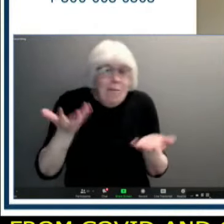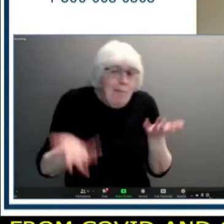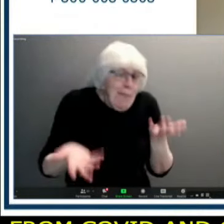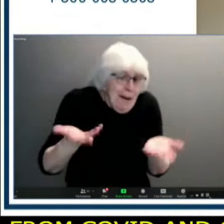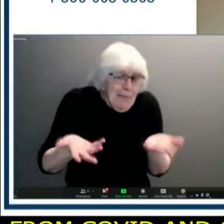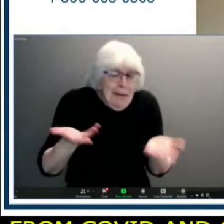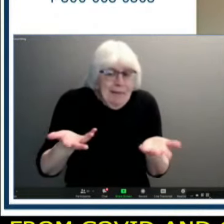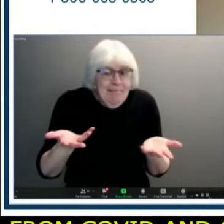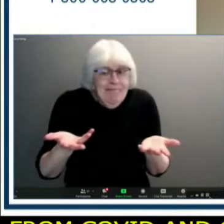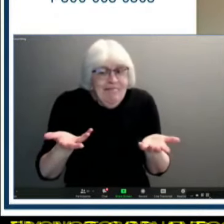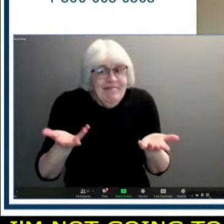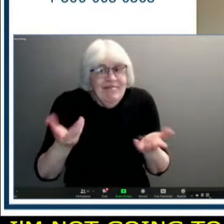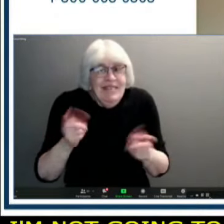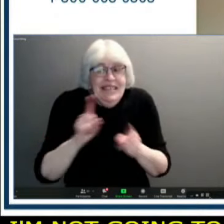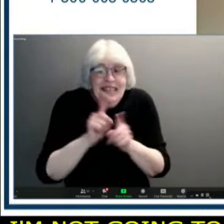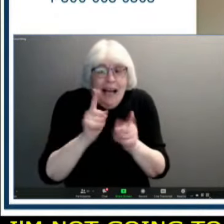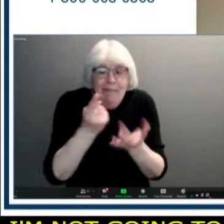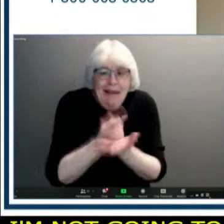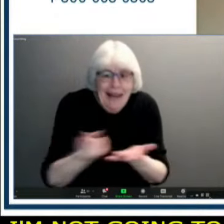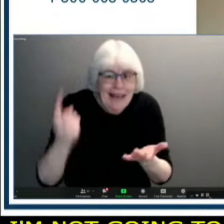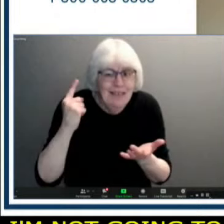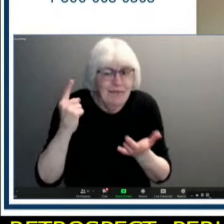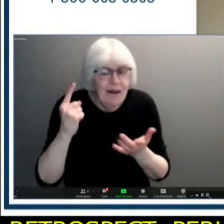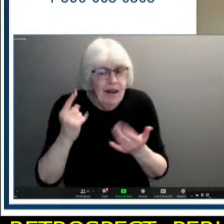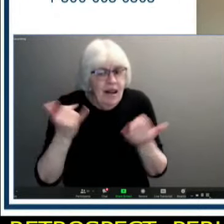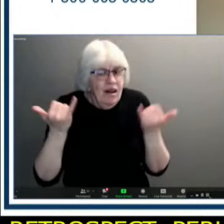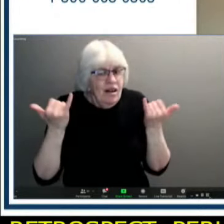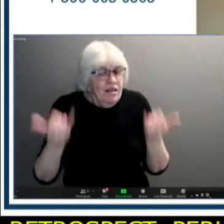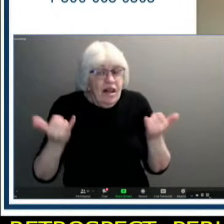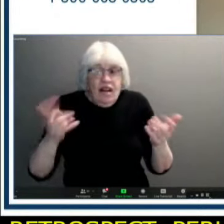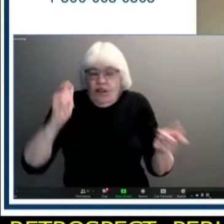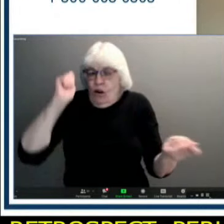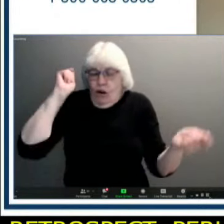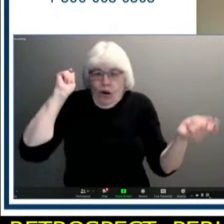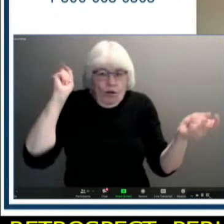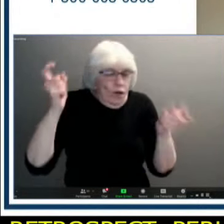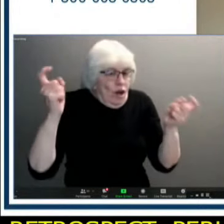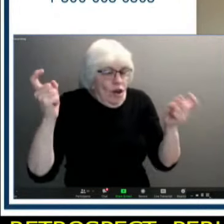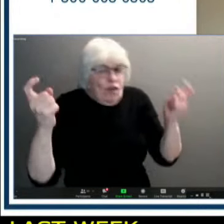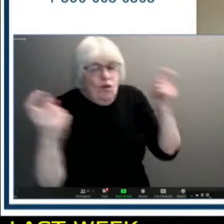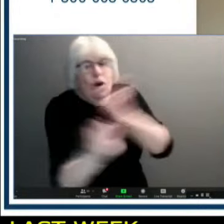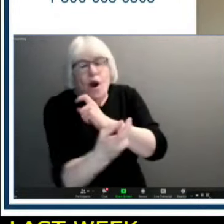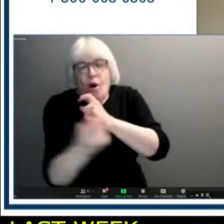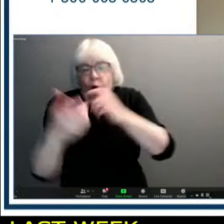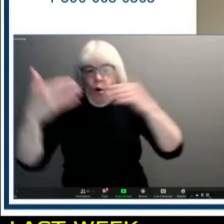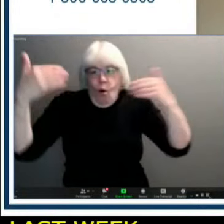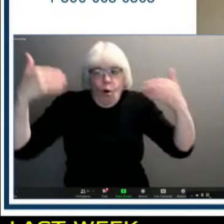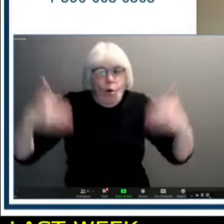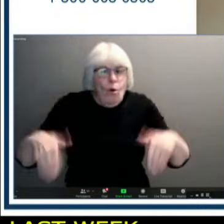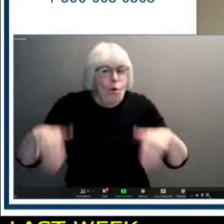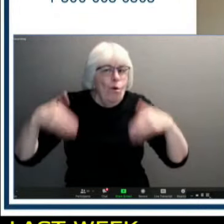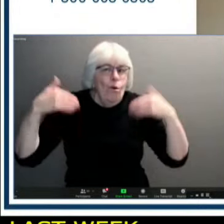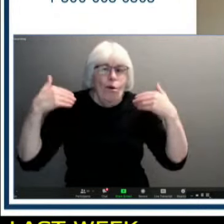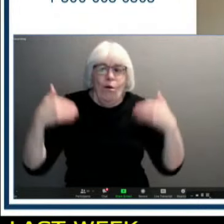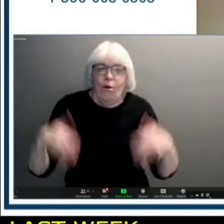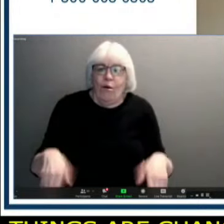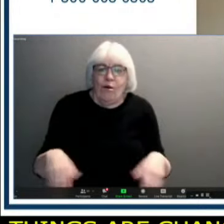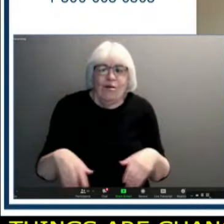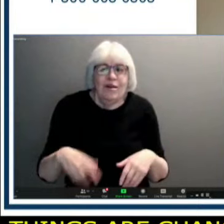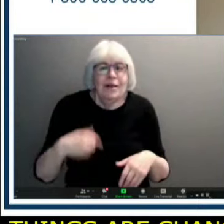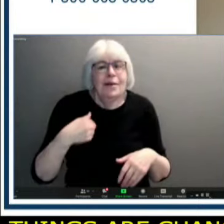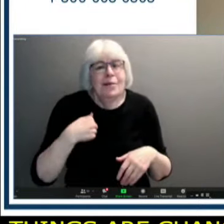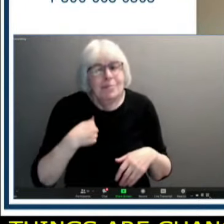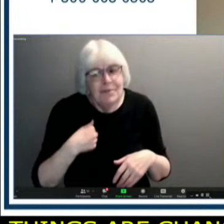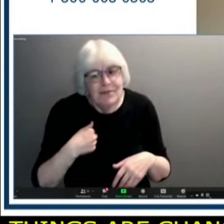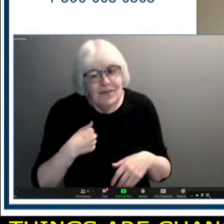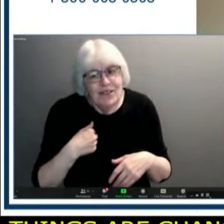week. Things are changing fast with this new variant, and there is limited information. But please know that my recommendations and